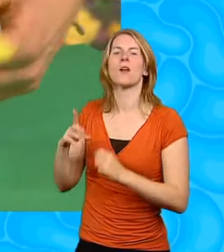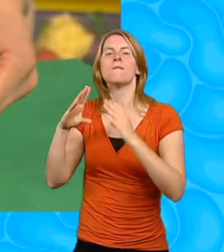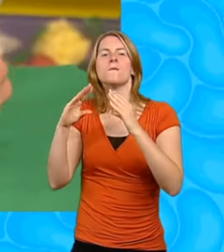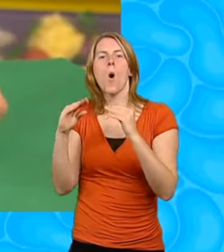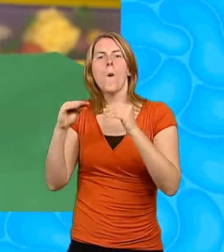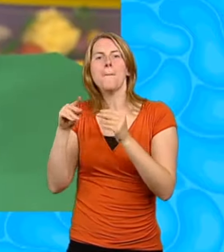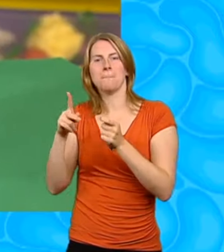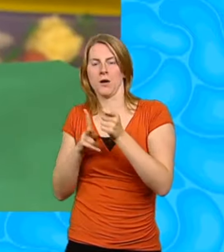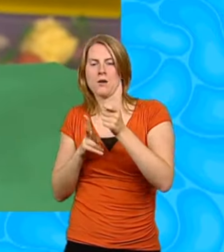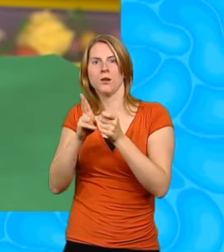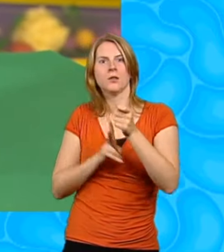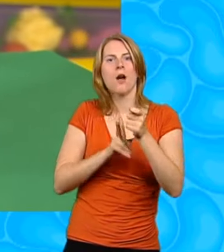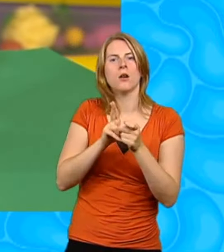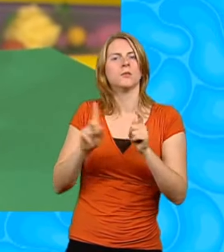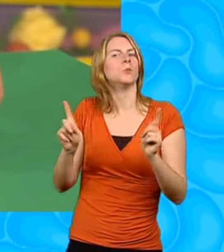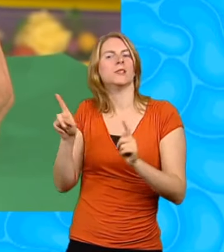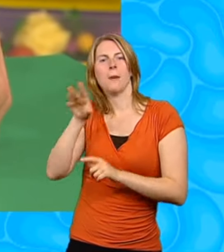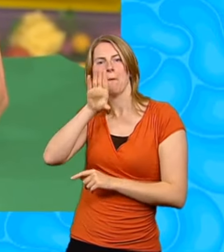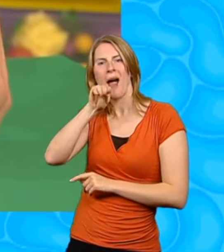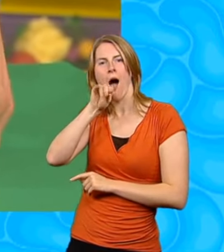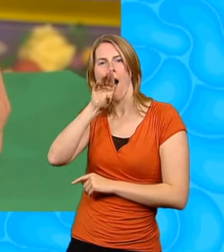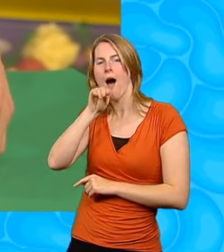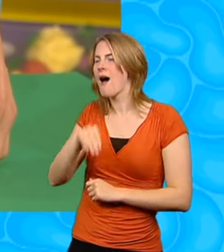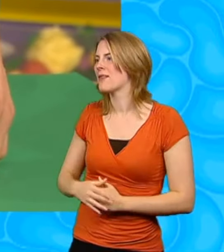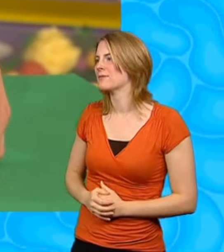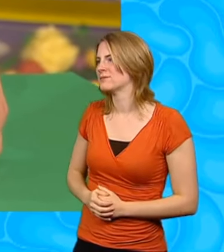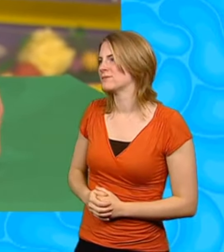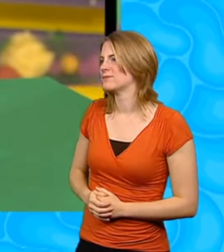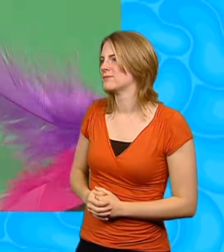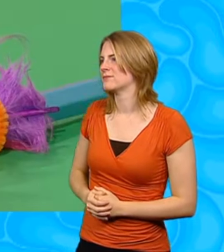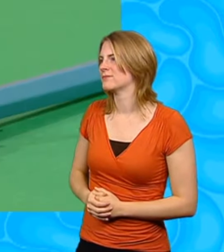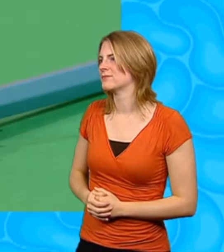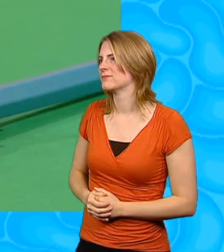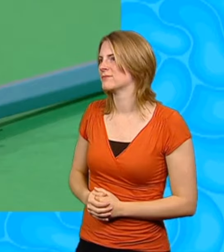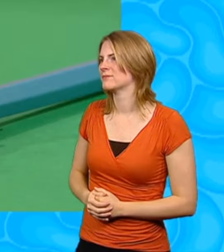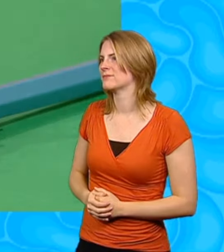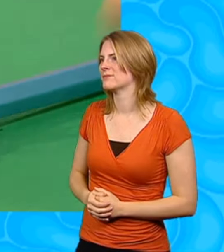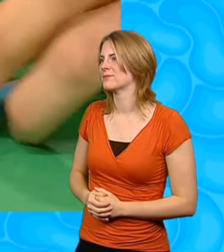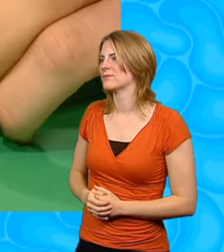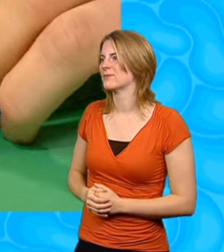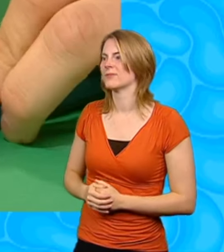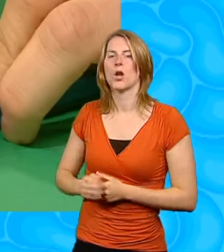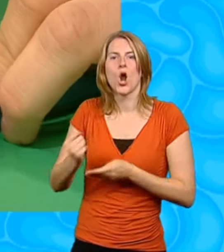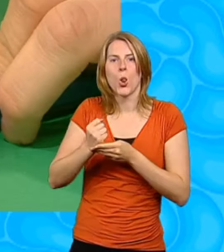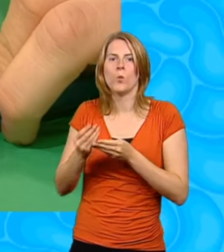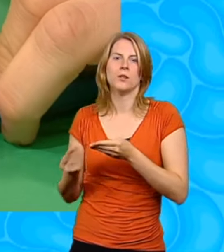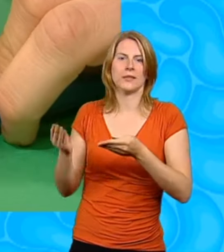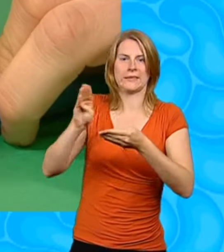cut out a triangular beak shape from the foam. stick down your beak.